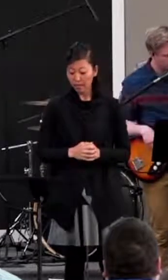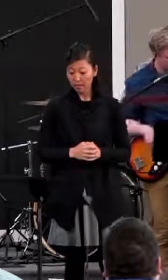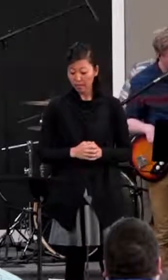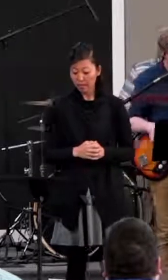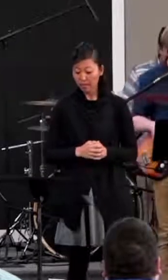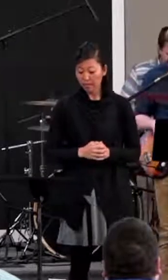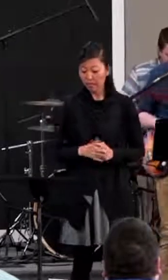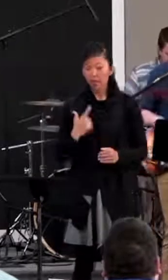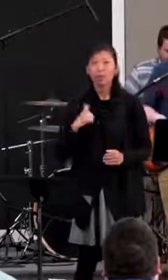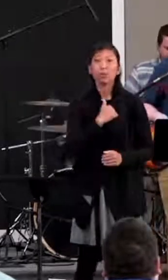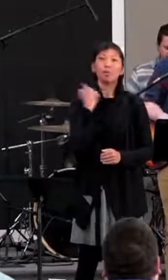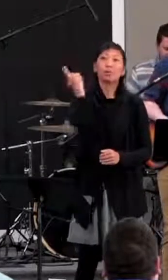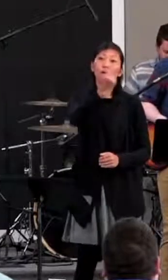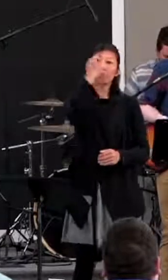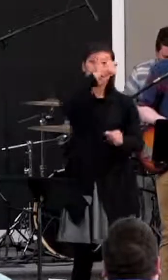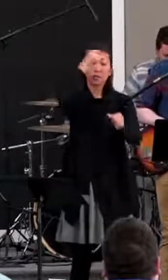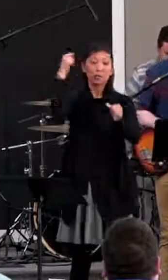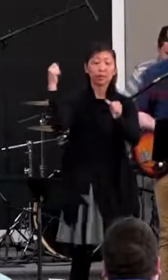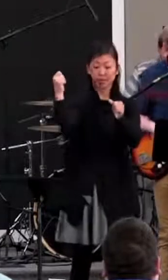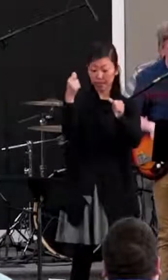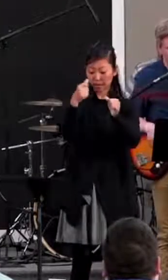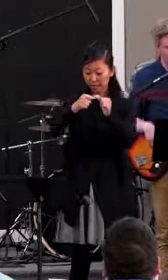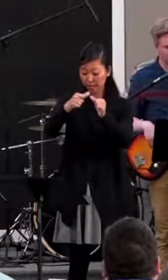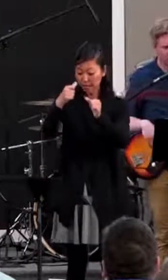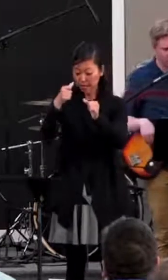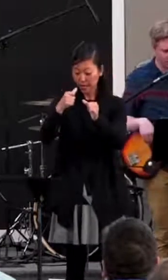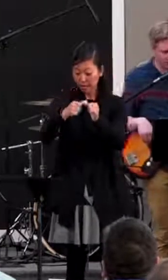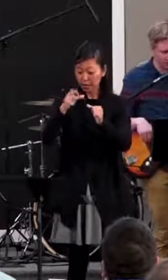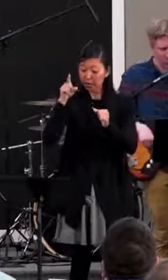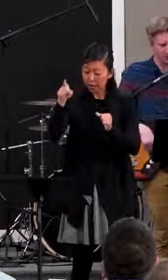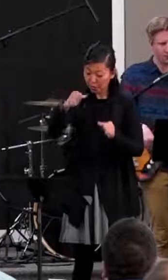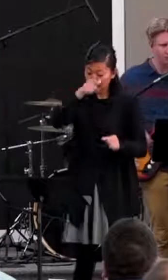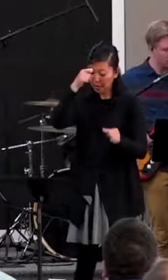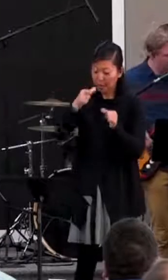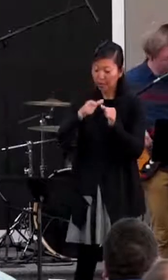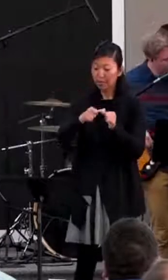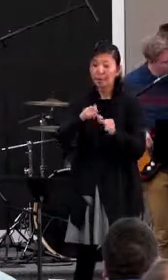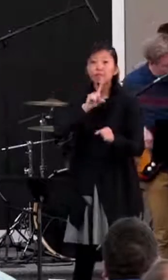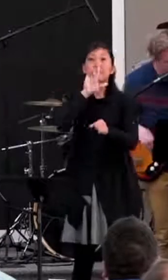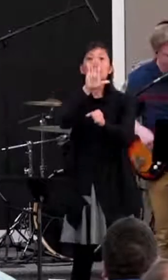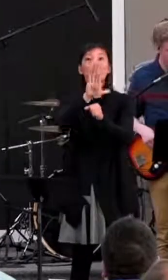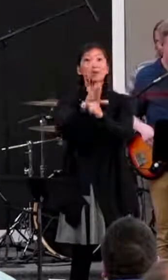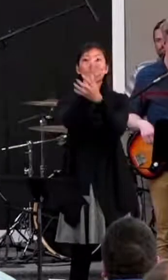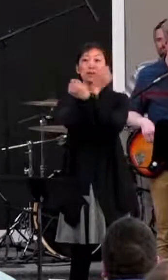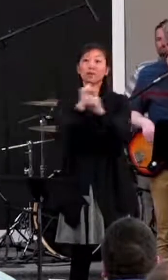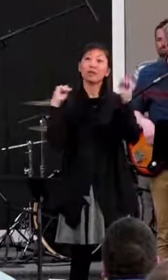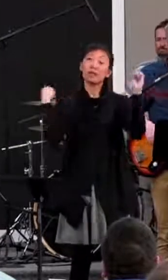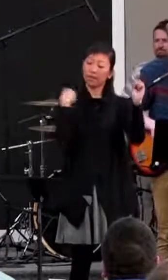not for a moment forget your promise.